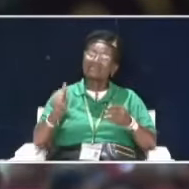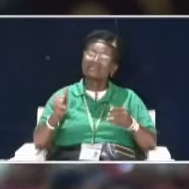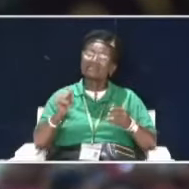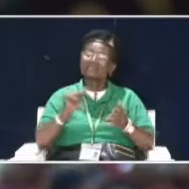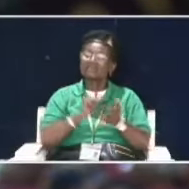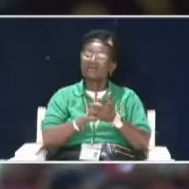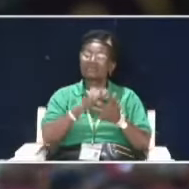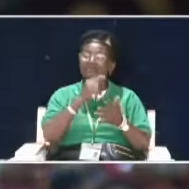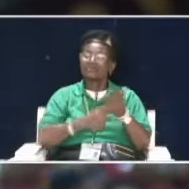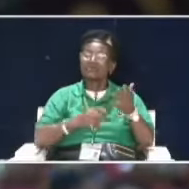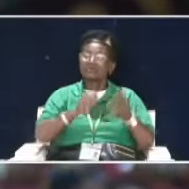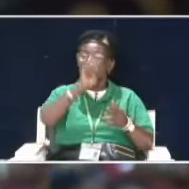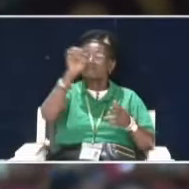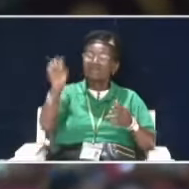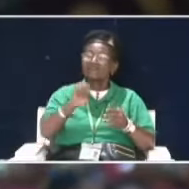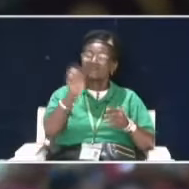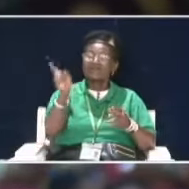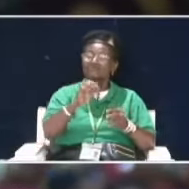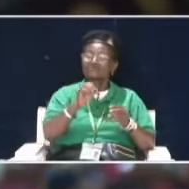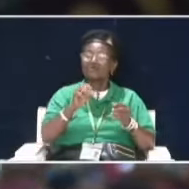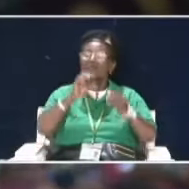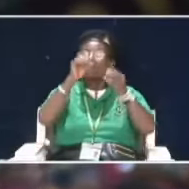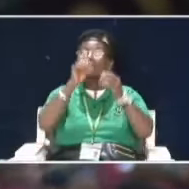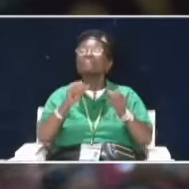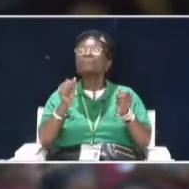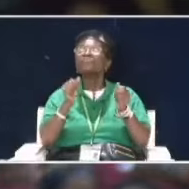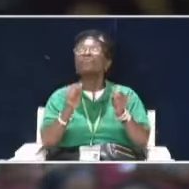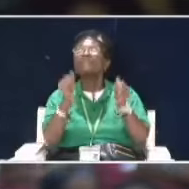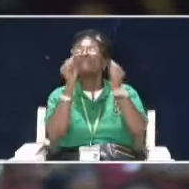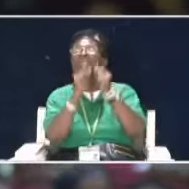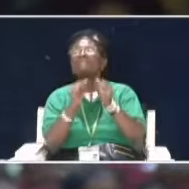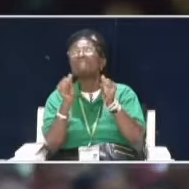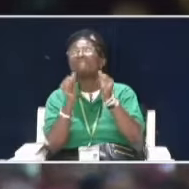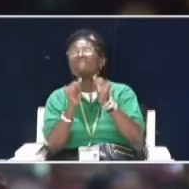that whatever you bind on earth will be bound in heaven.